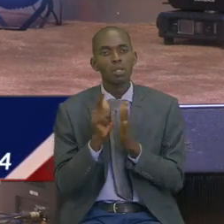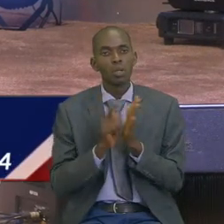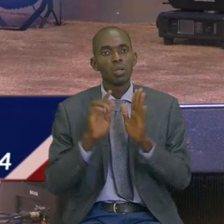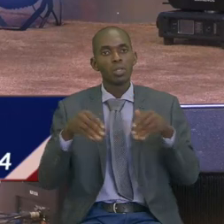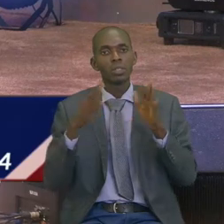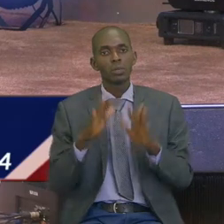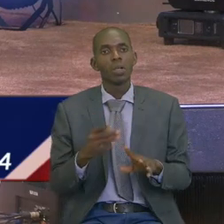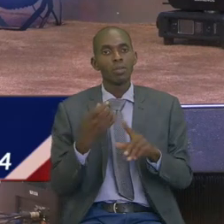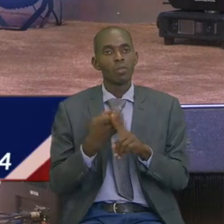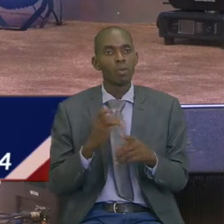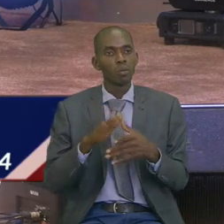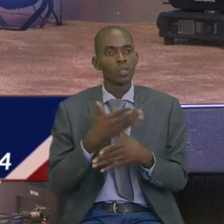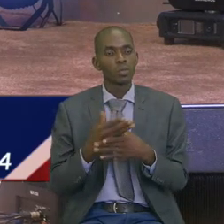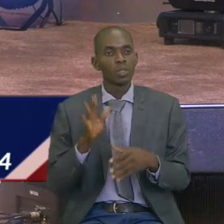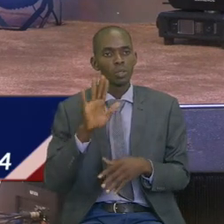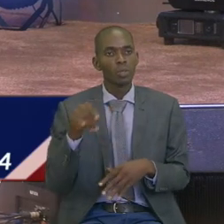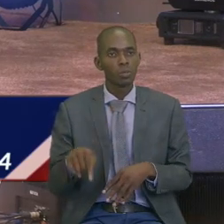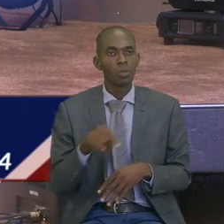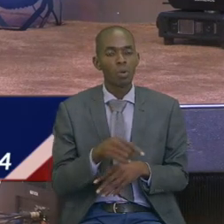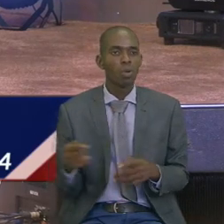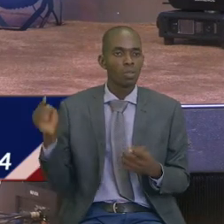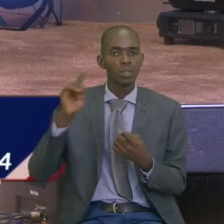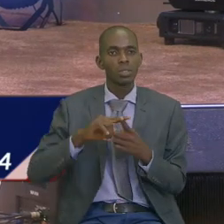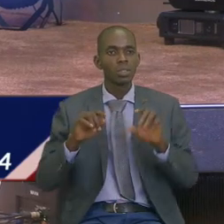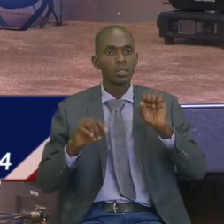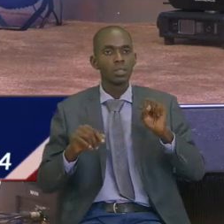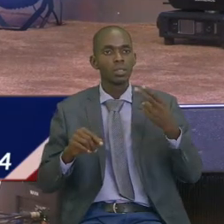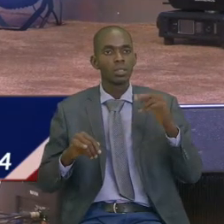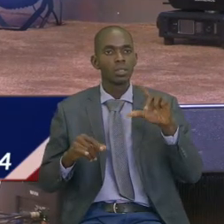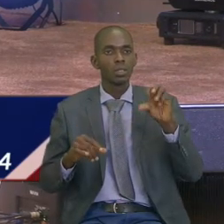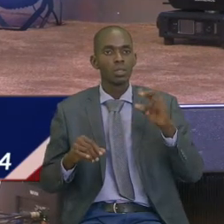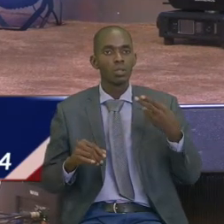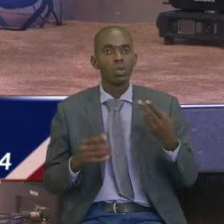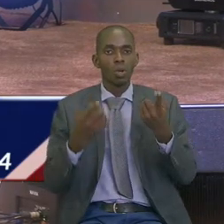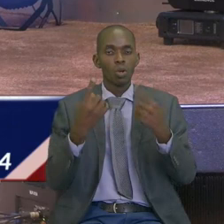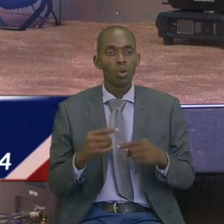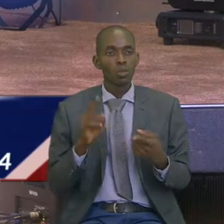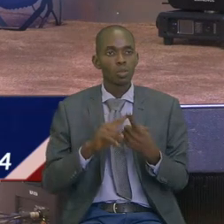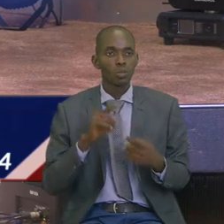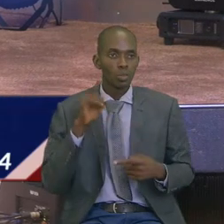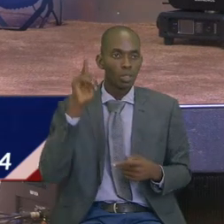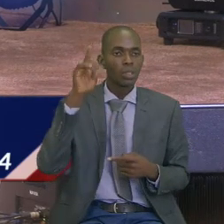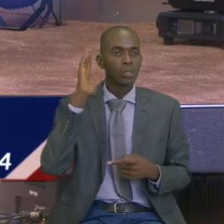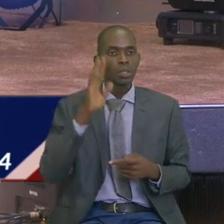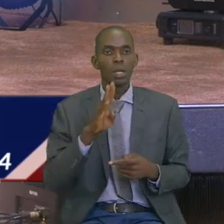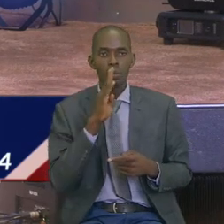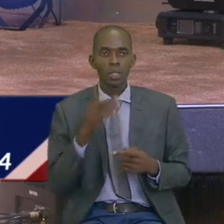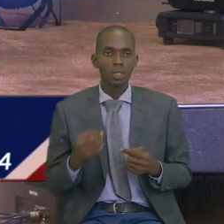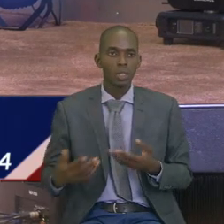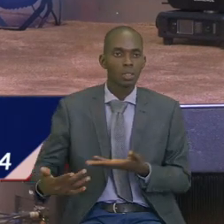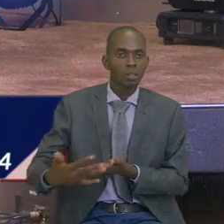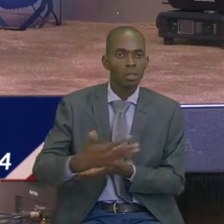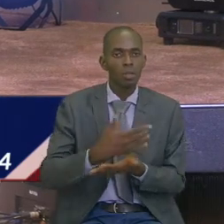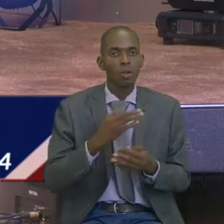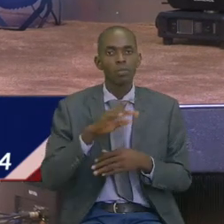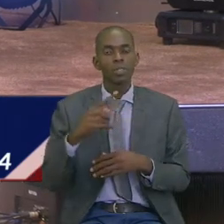his feet, until Shiloh come. Unto him shall the gathering of the people be. I'm